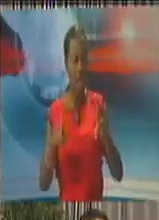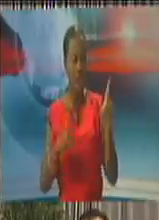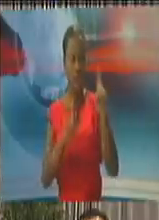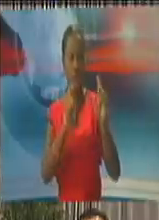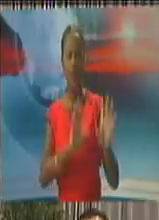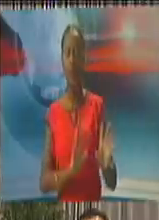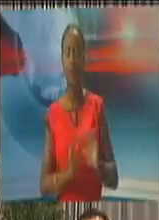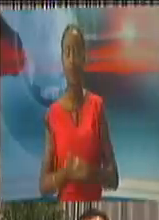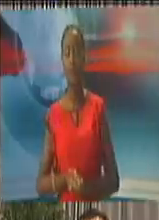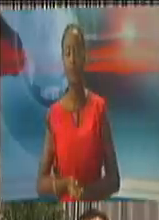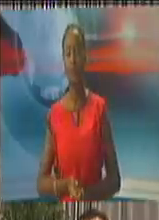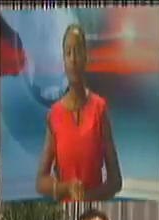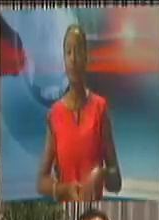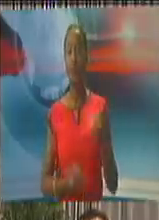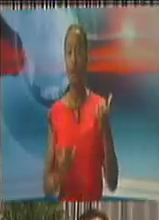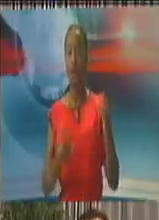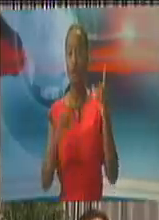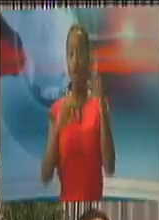CNC3.